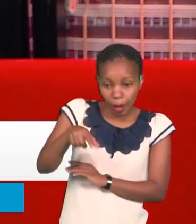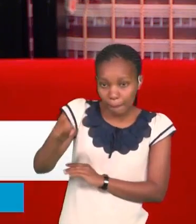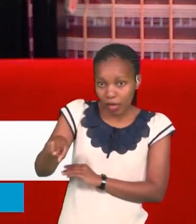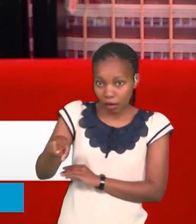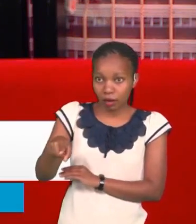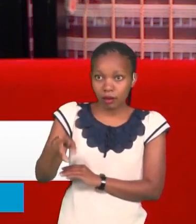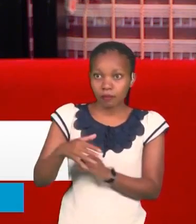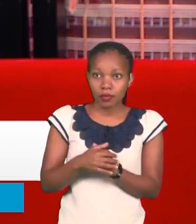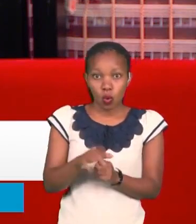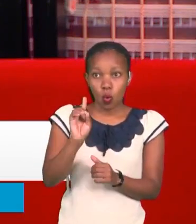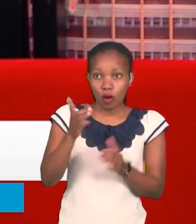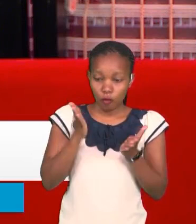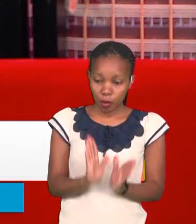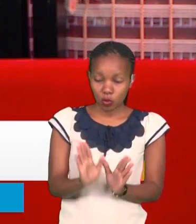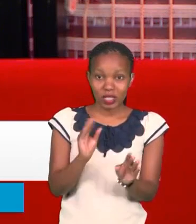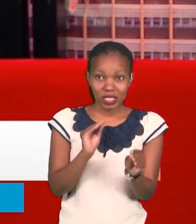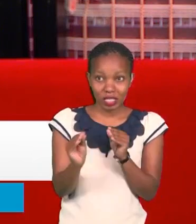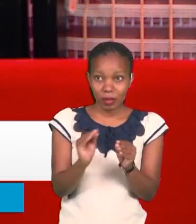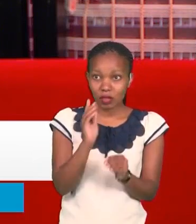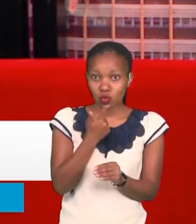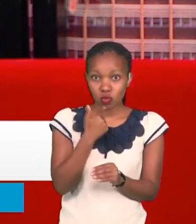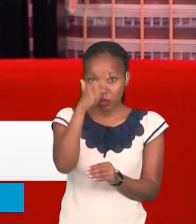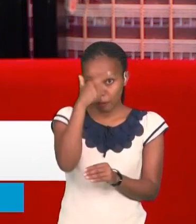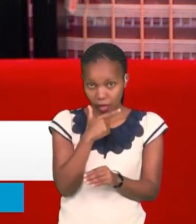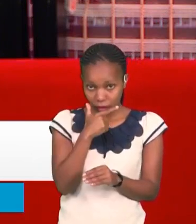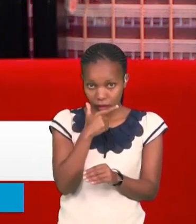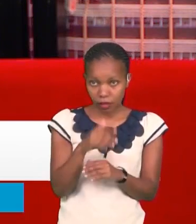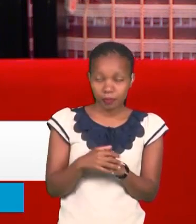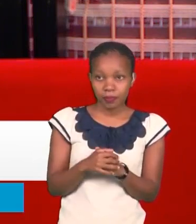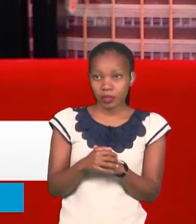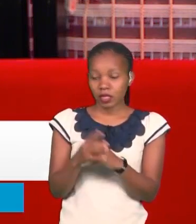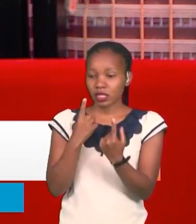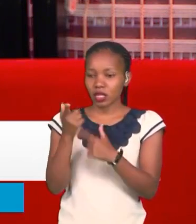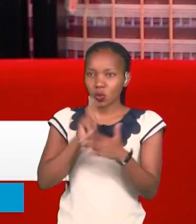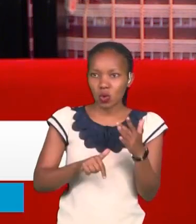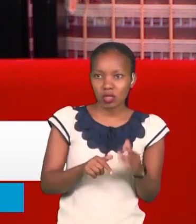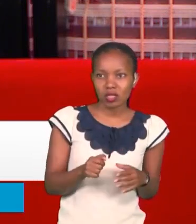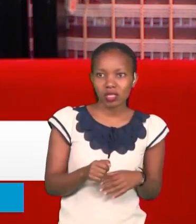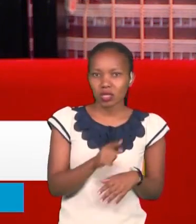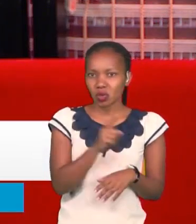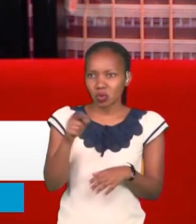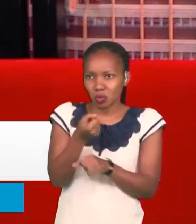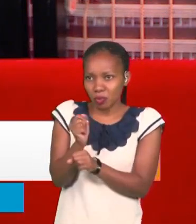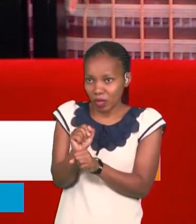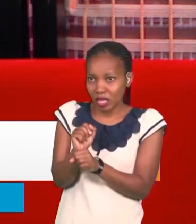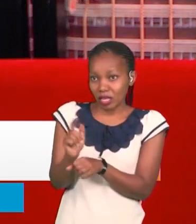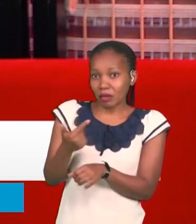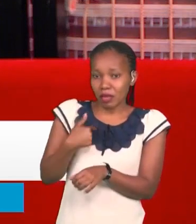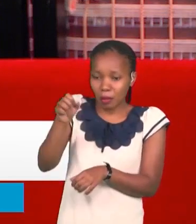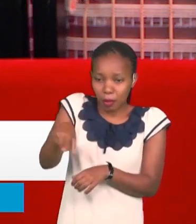the PWDs who is visually impaired, he was telling me, Charles, you've made me plant